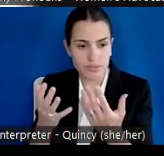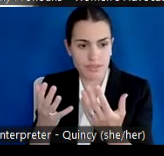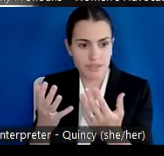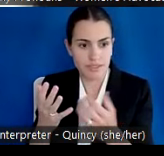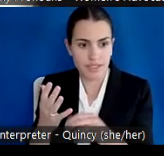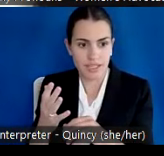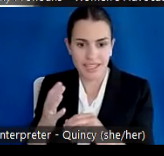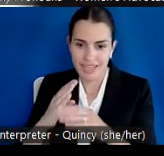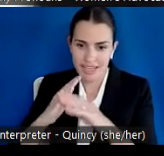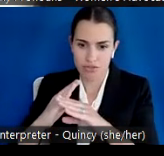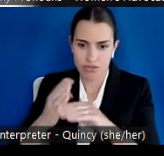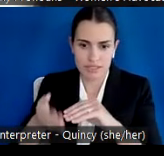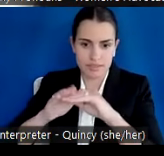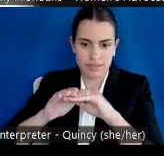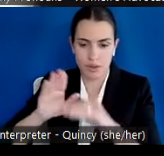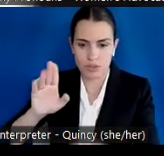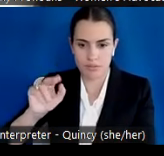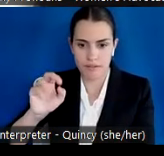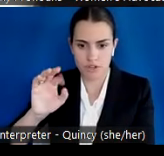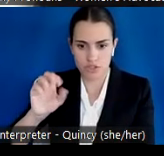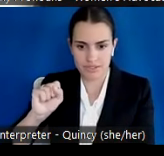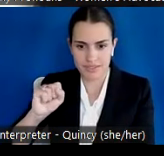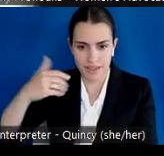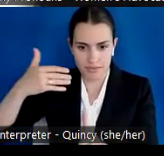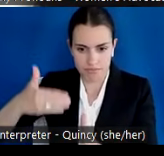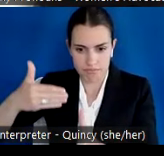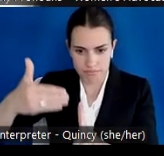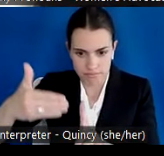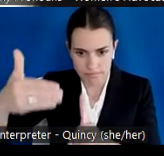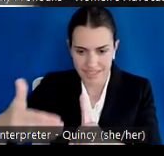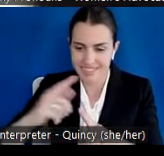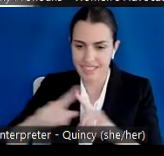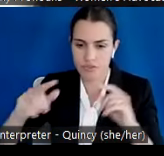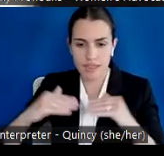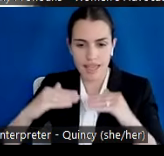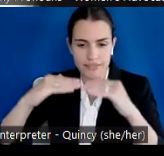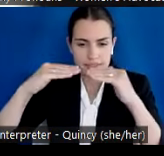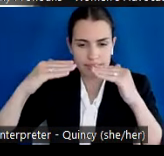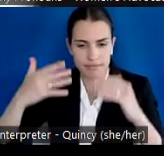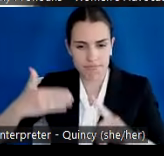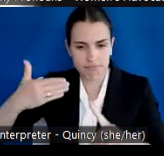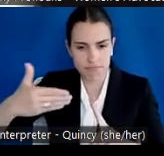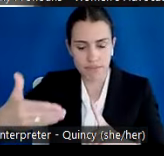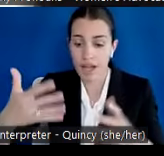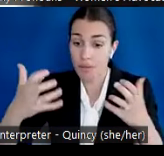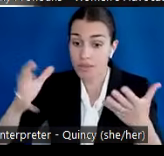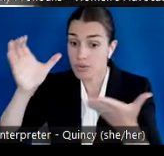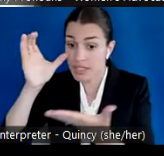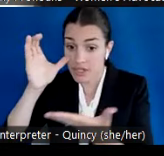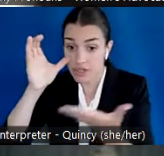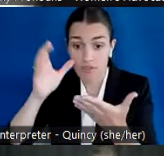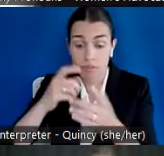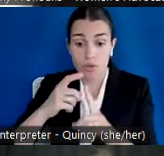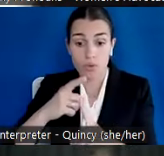buffers. And so now that we kind of have this shared understanding of the different levels, I would like to hear from all of you using